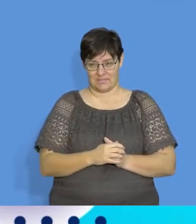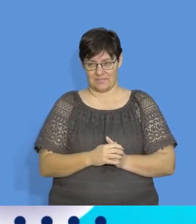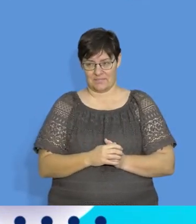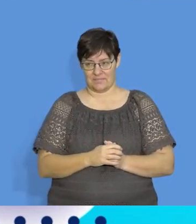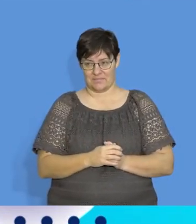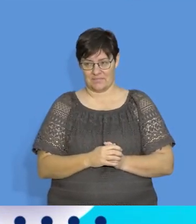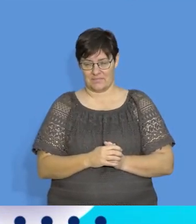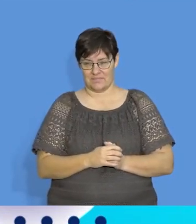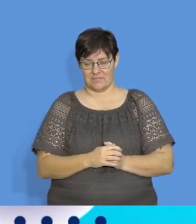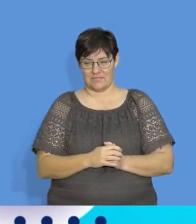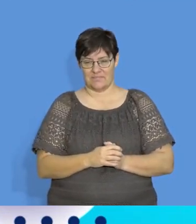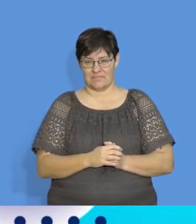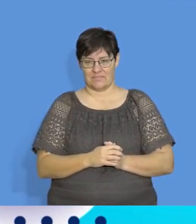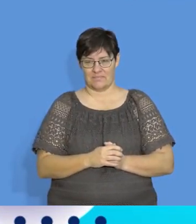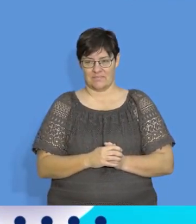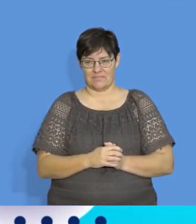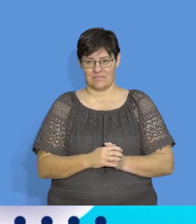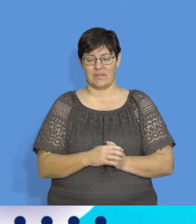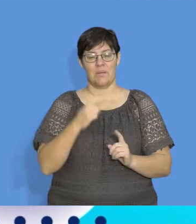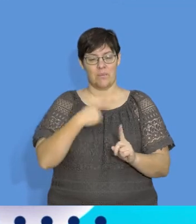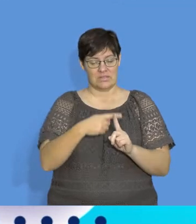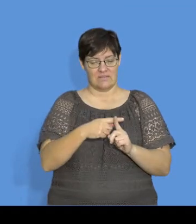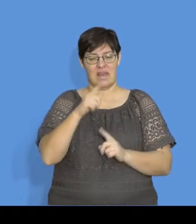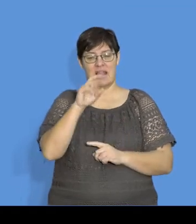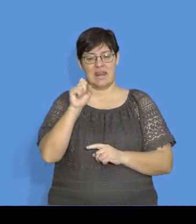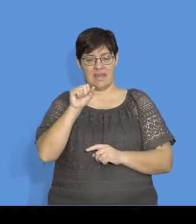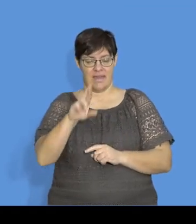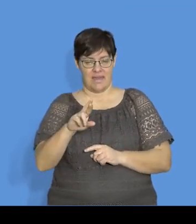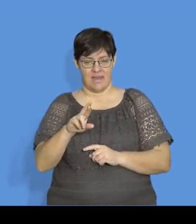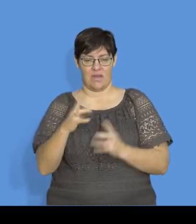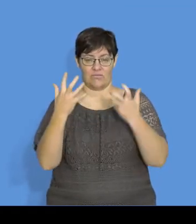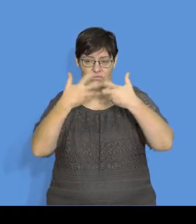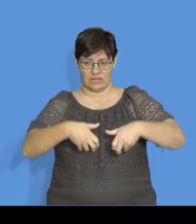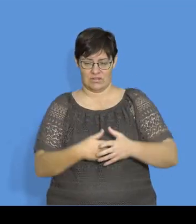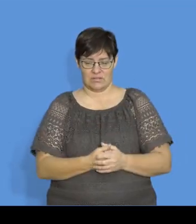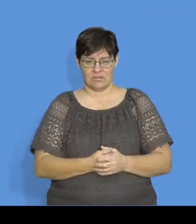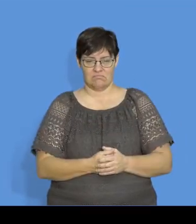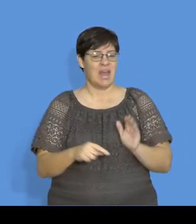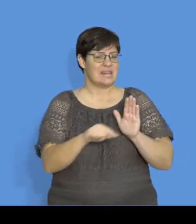R is equals to 1. Okay? Positive linear correlation.